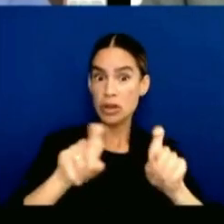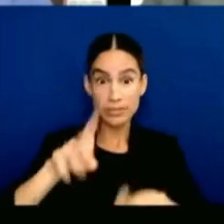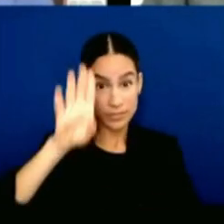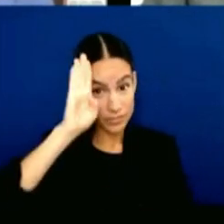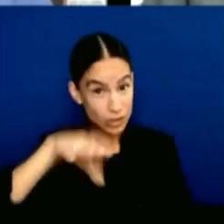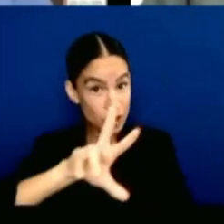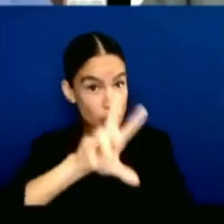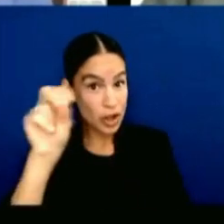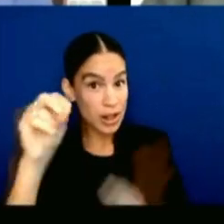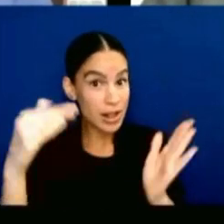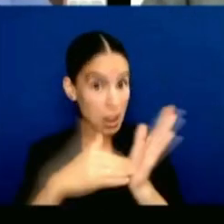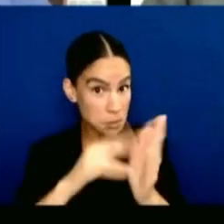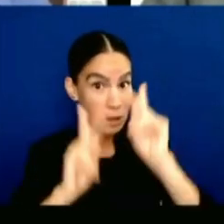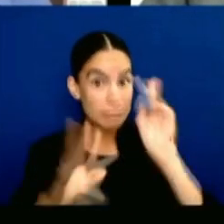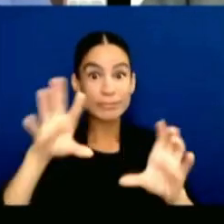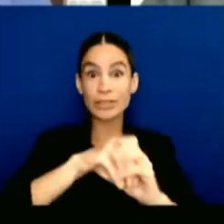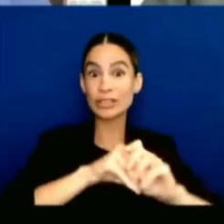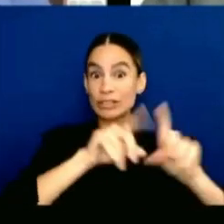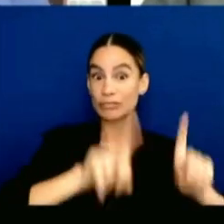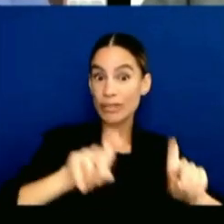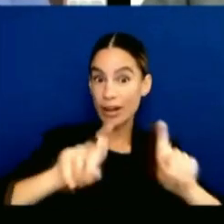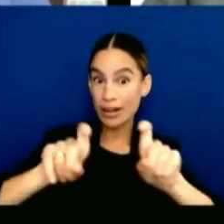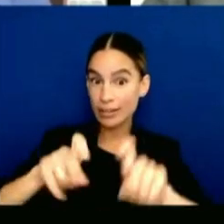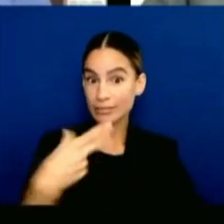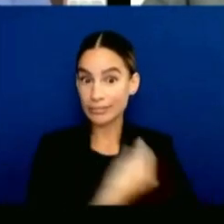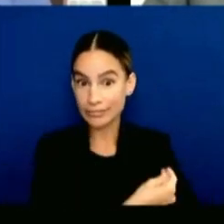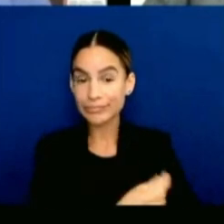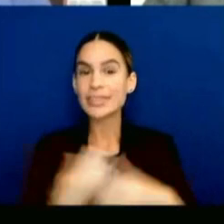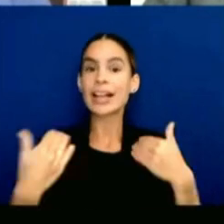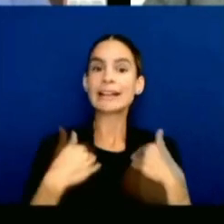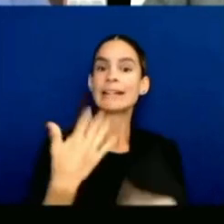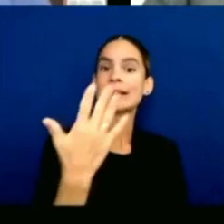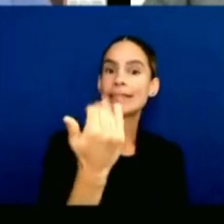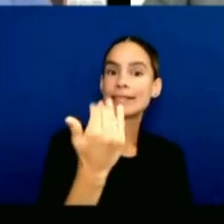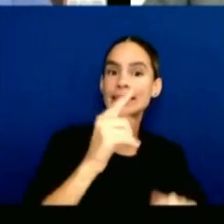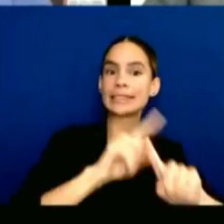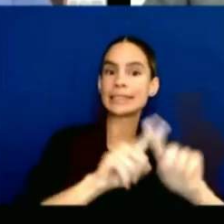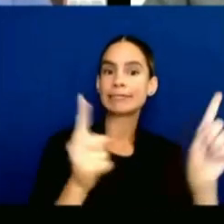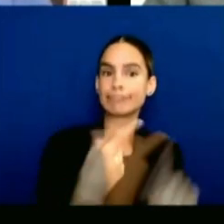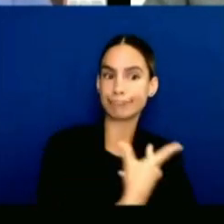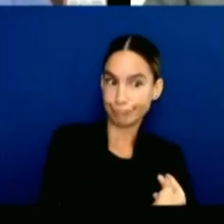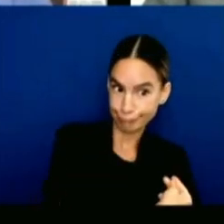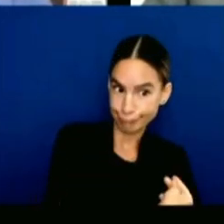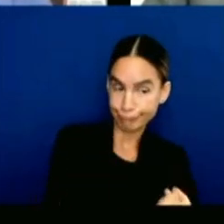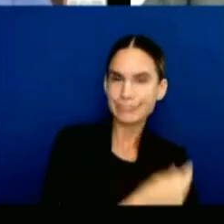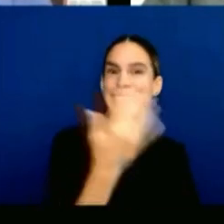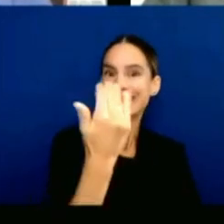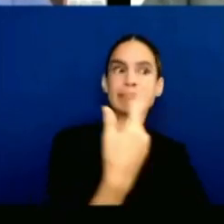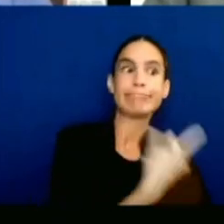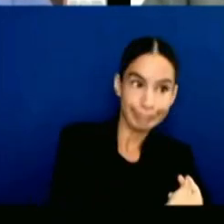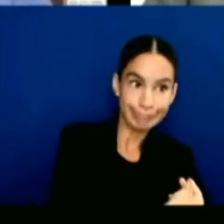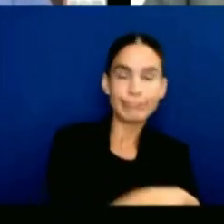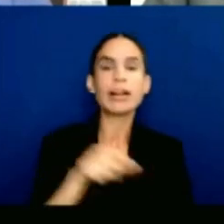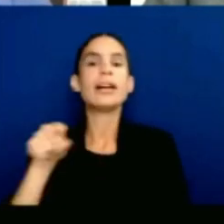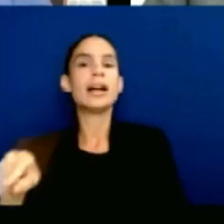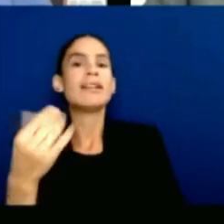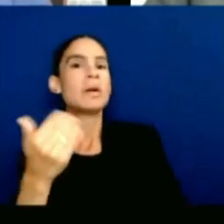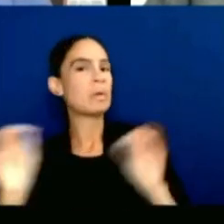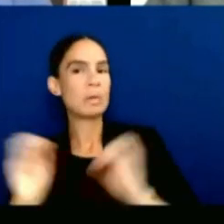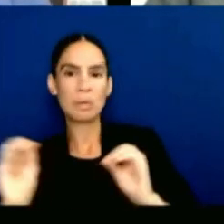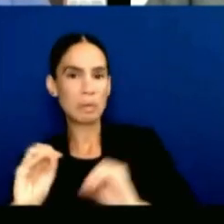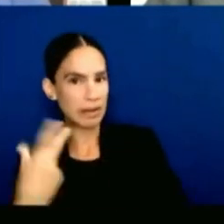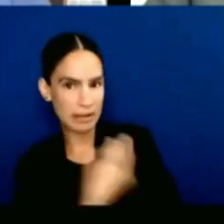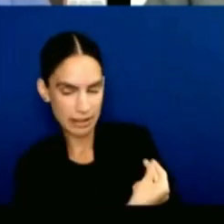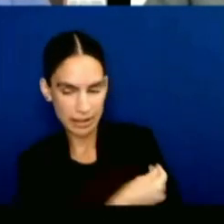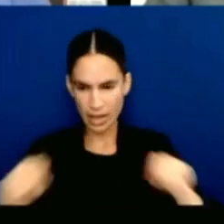to go unvaccinated. You know, Francis, we made an investment, you and I, years ago in the clinical trials network